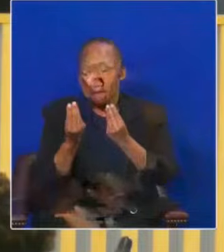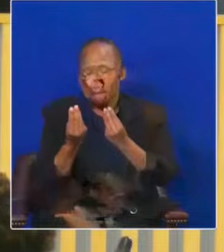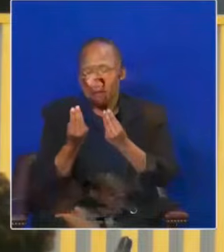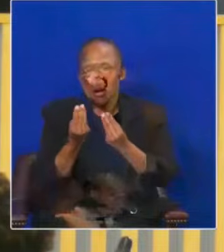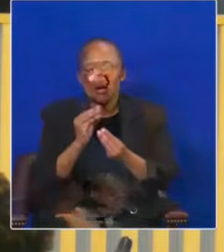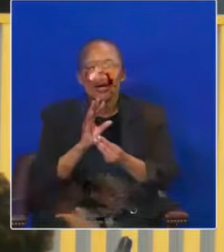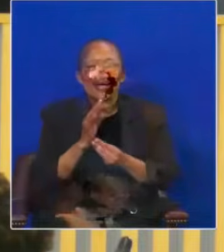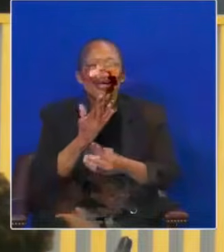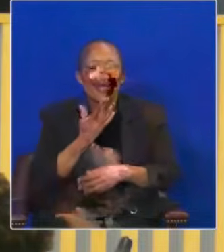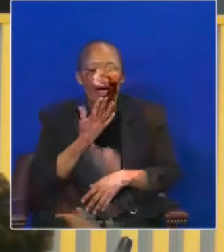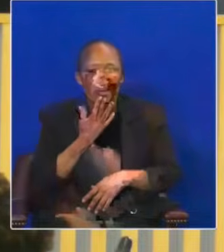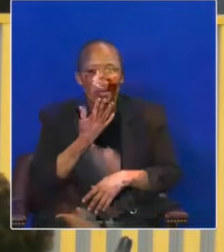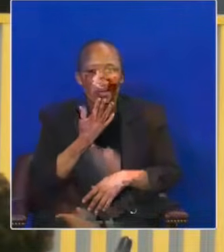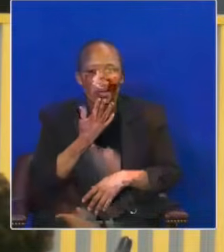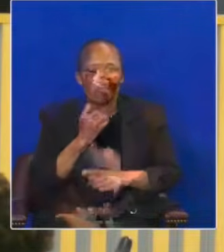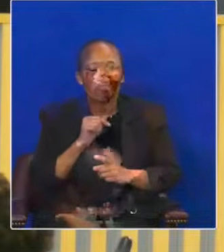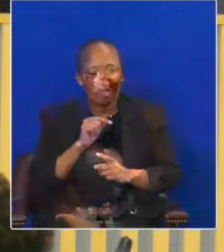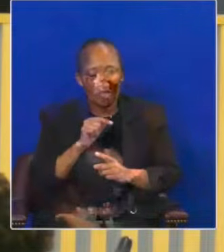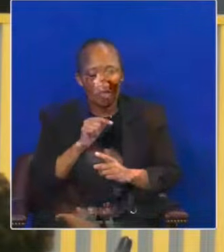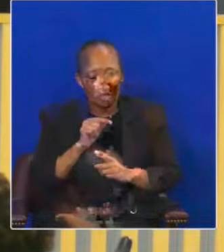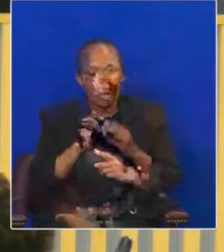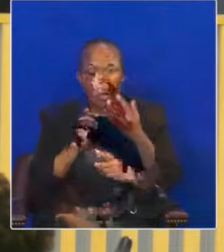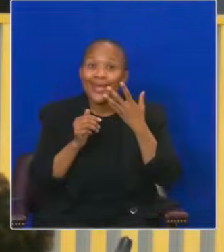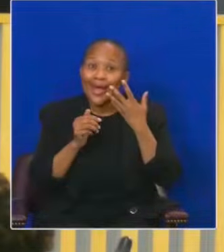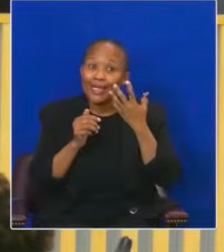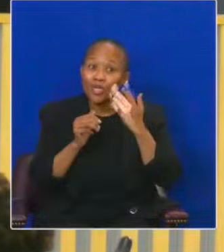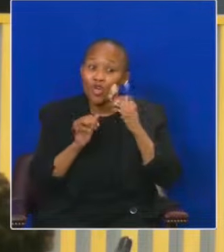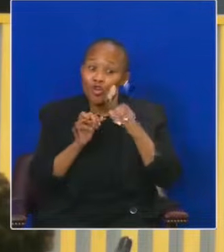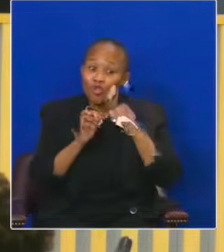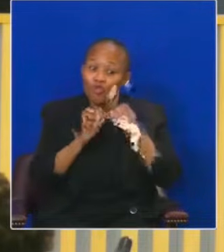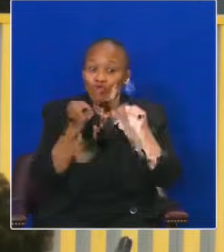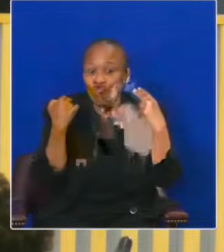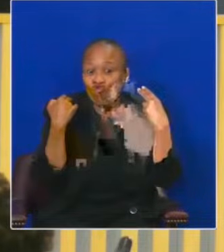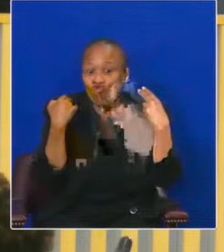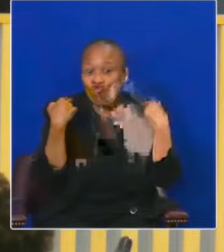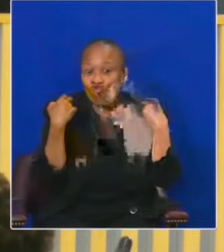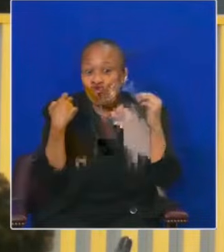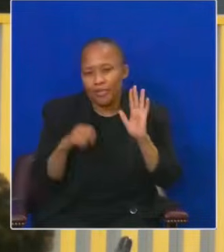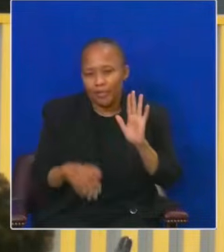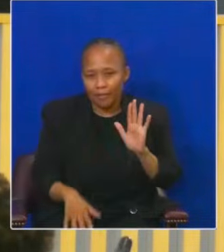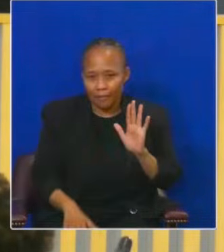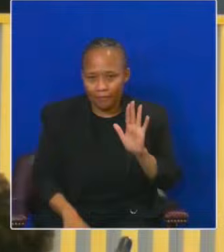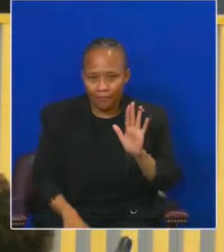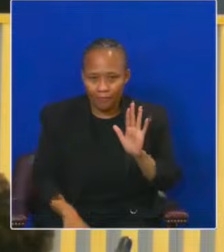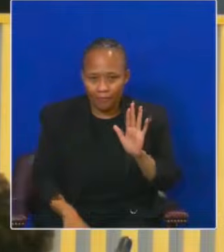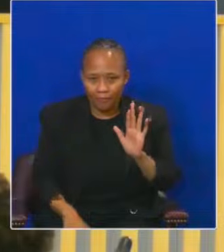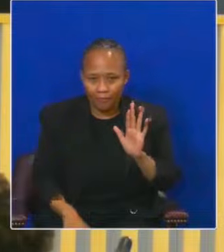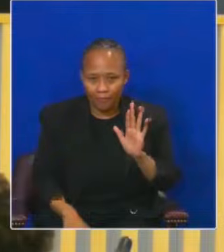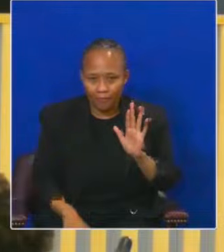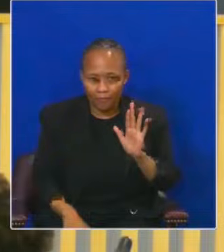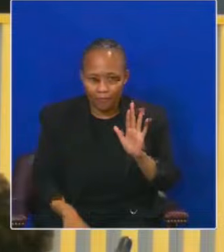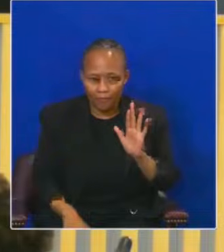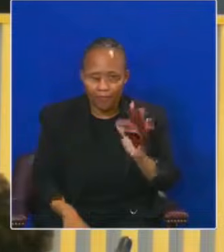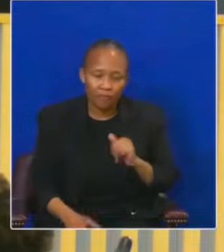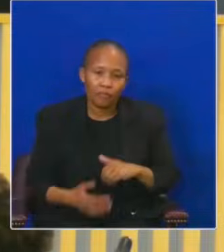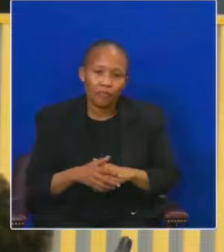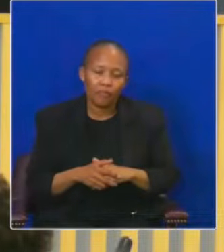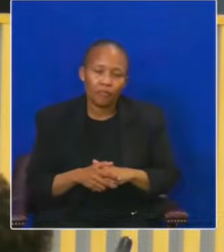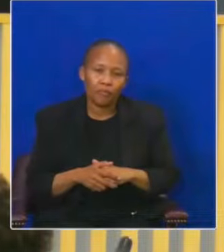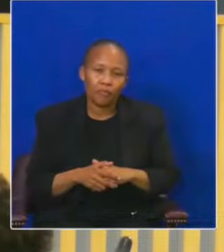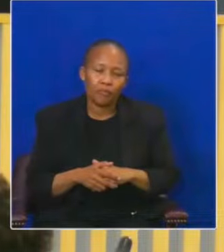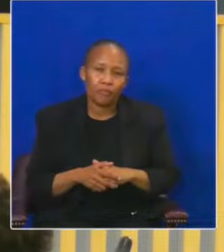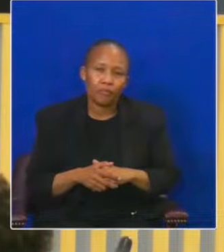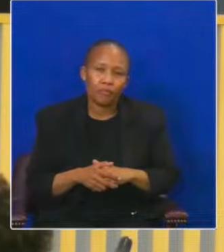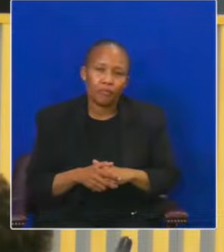VIP Security Services, and there were irregularities on the